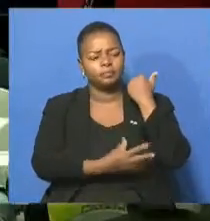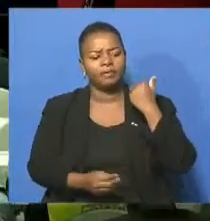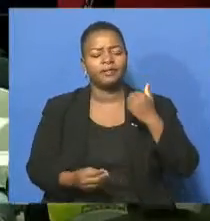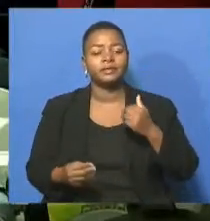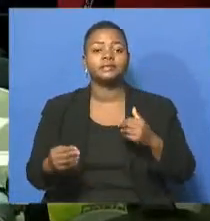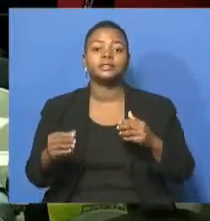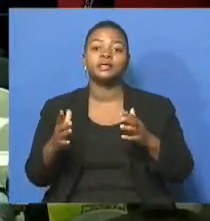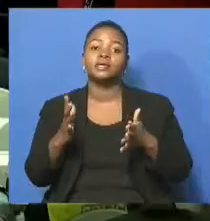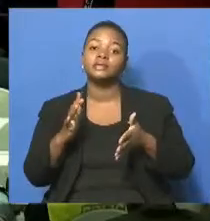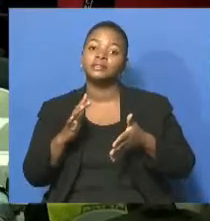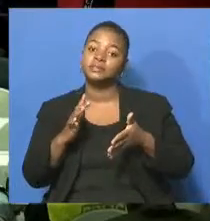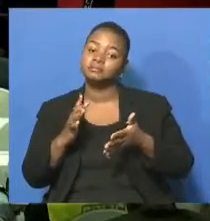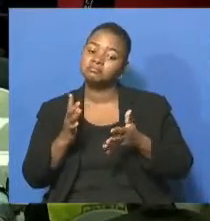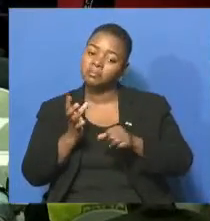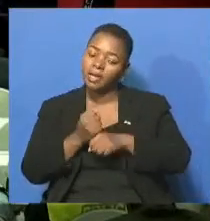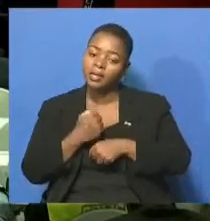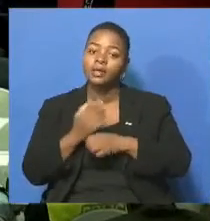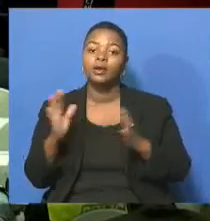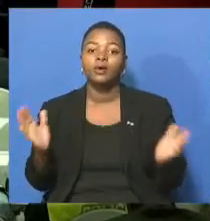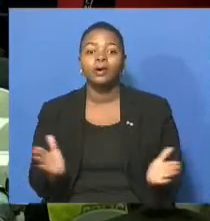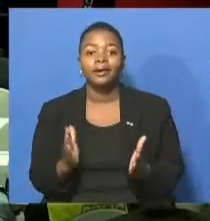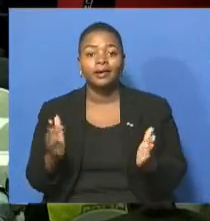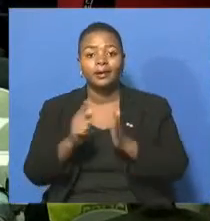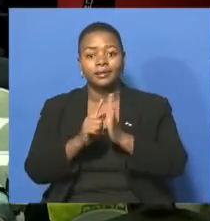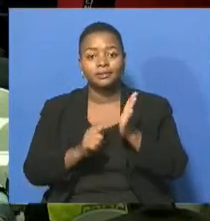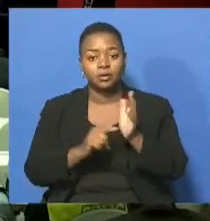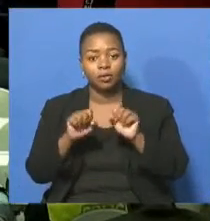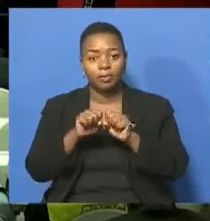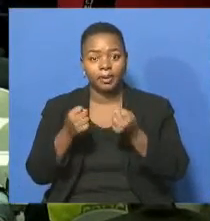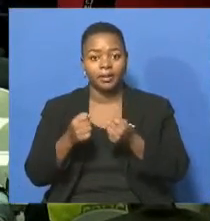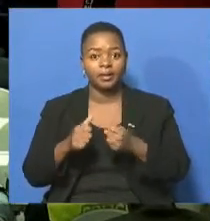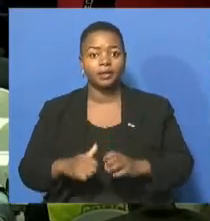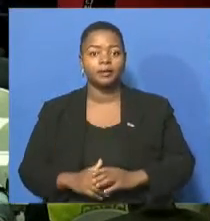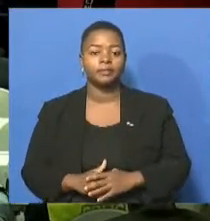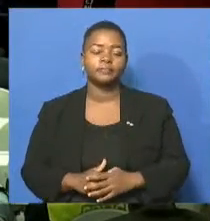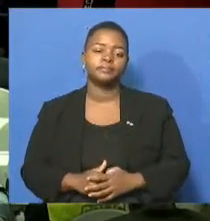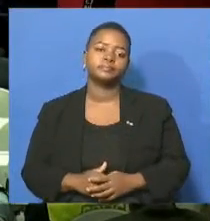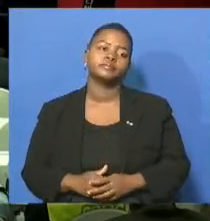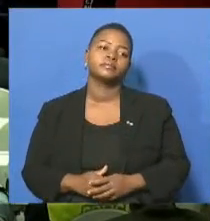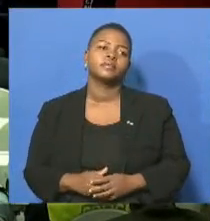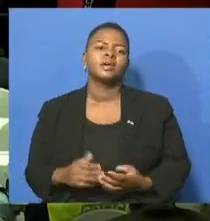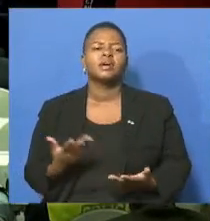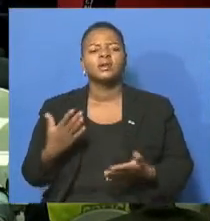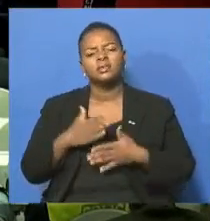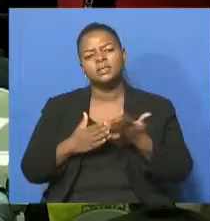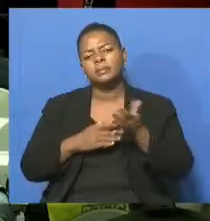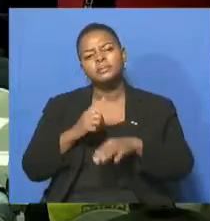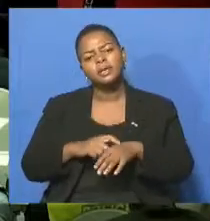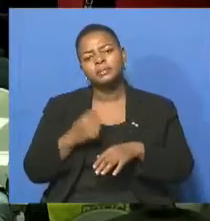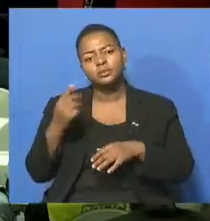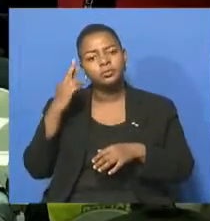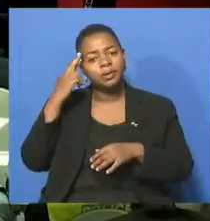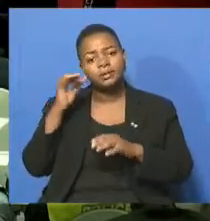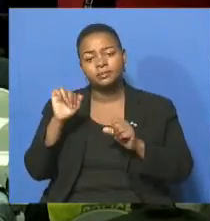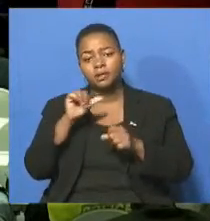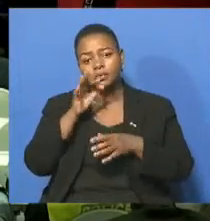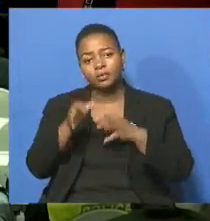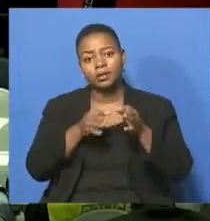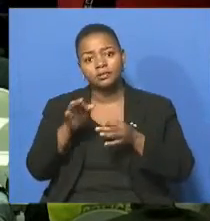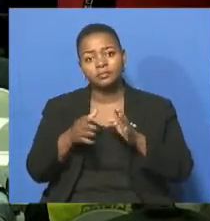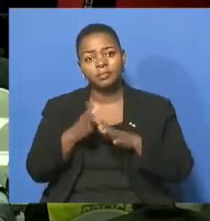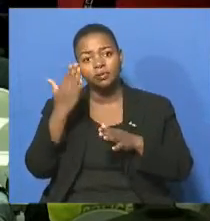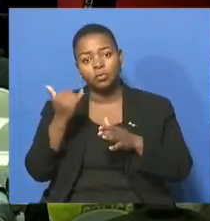factor in explaining crime. Because usually you find that one factor on its own cannot explain